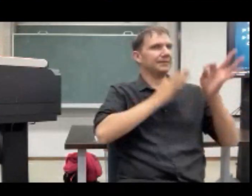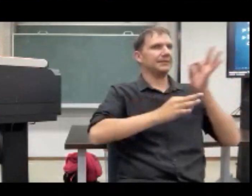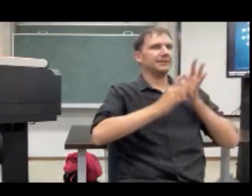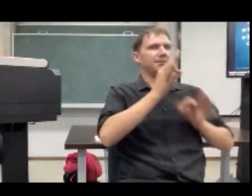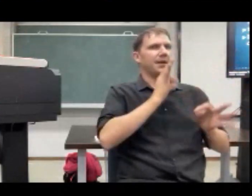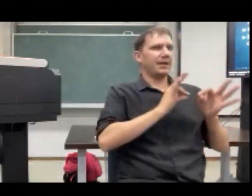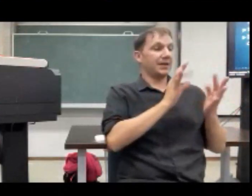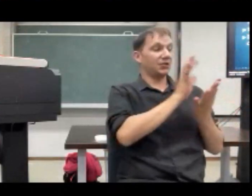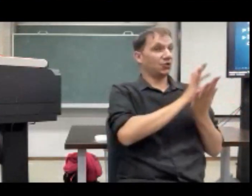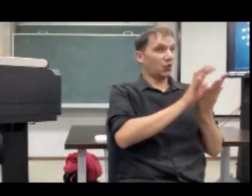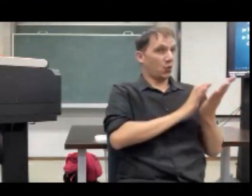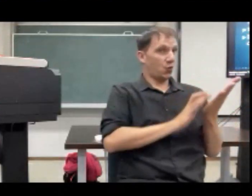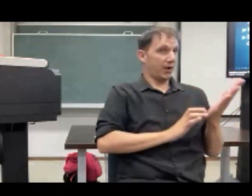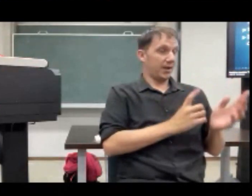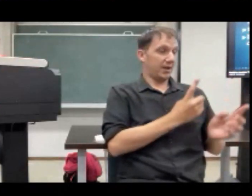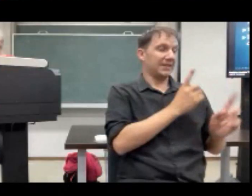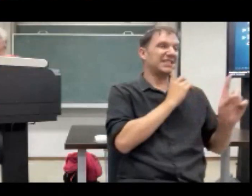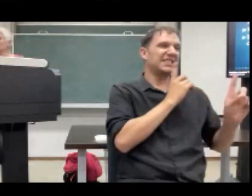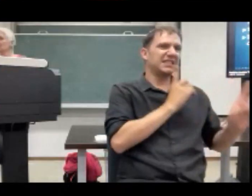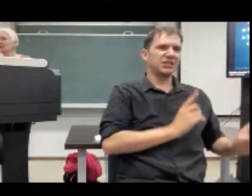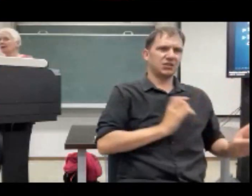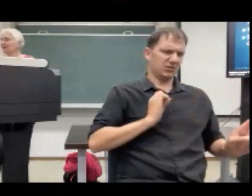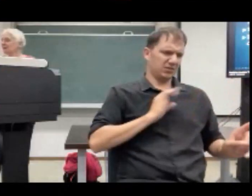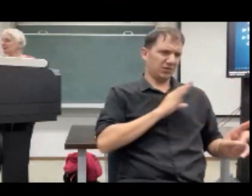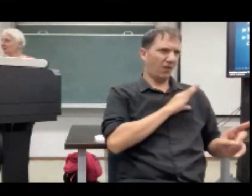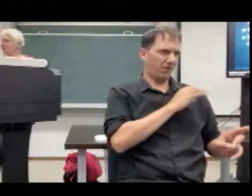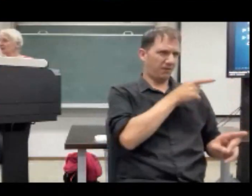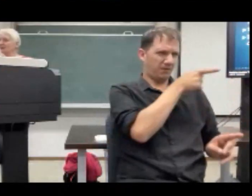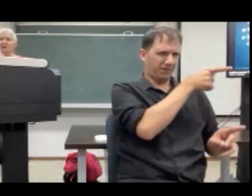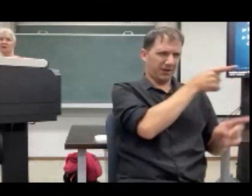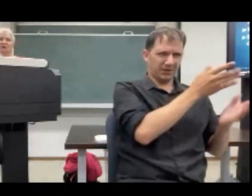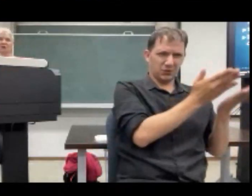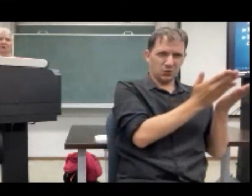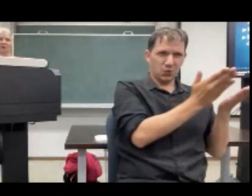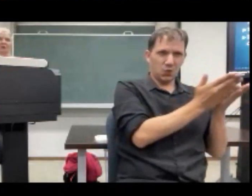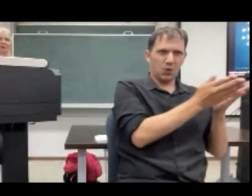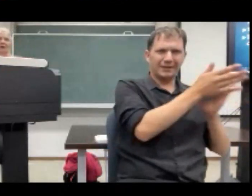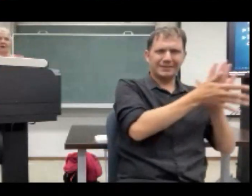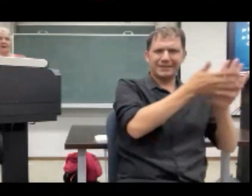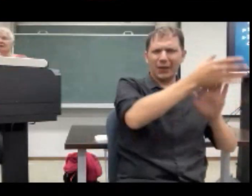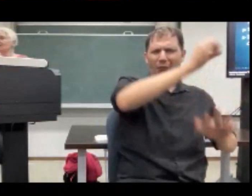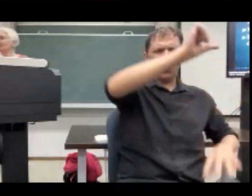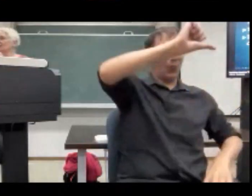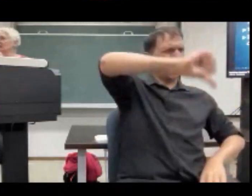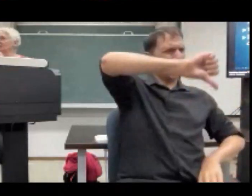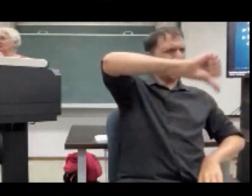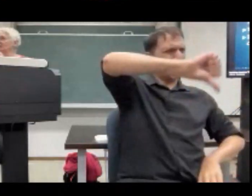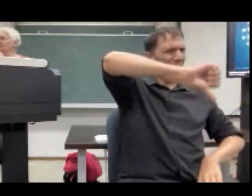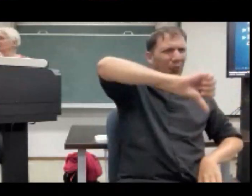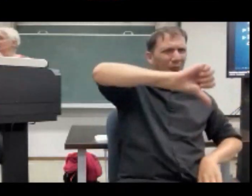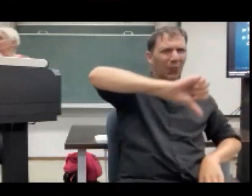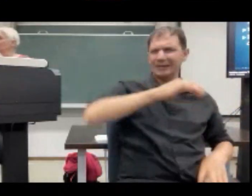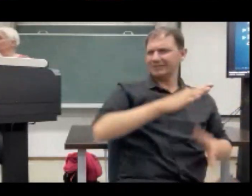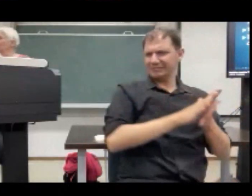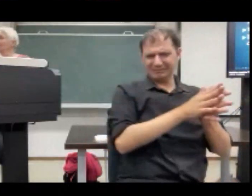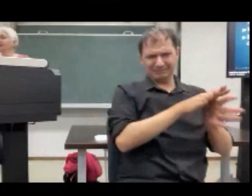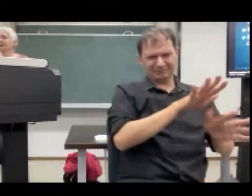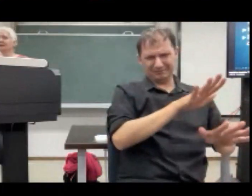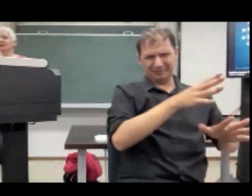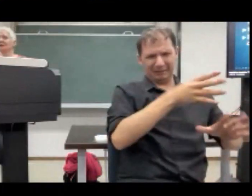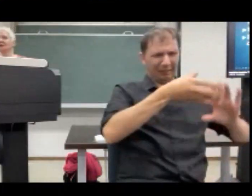of the teaching staff at a particular school. Their signing skills were so poor, they were not able